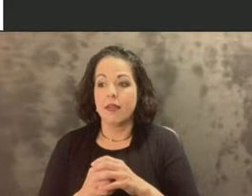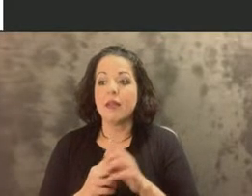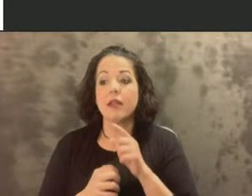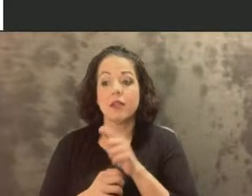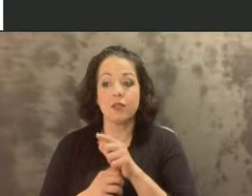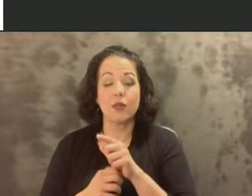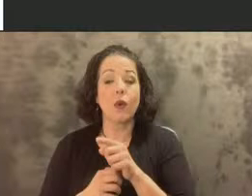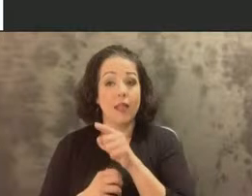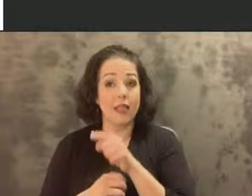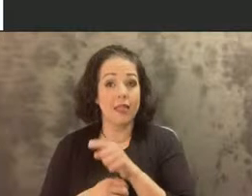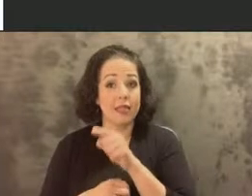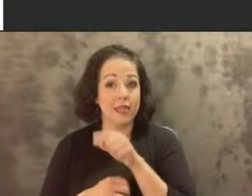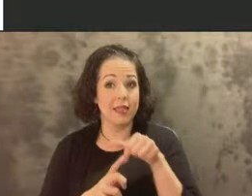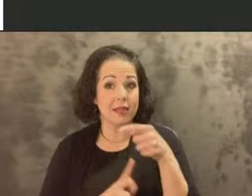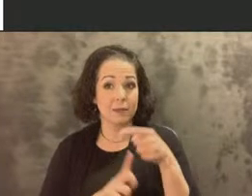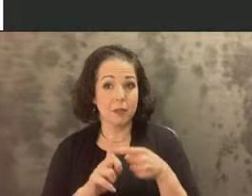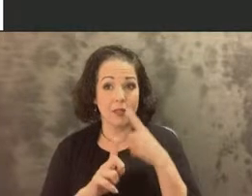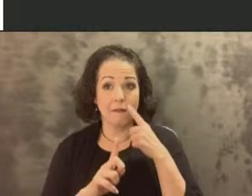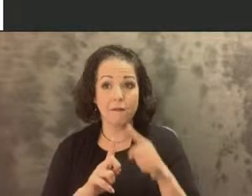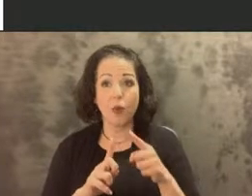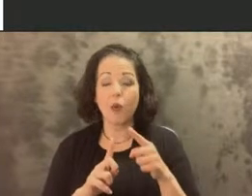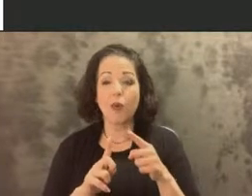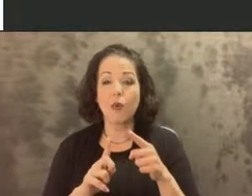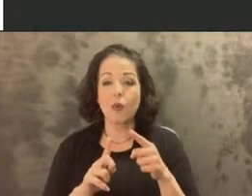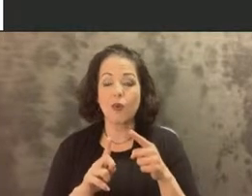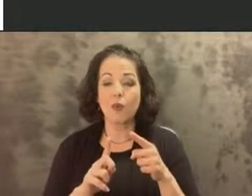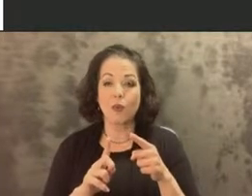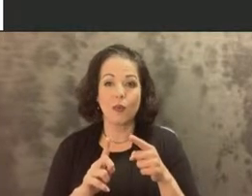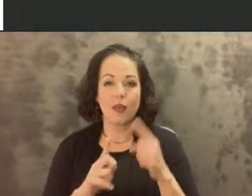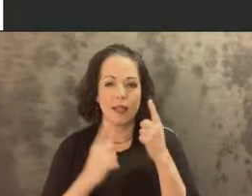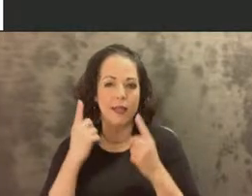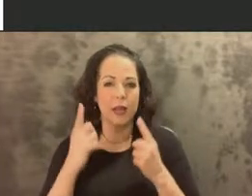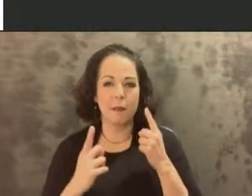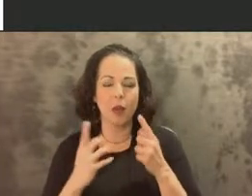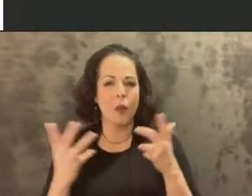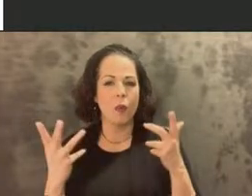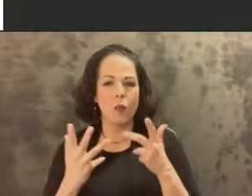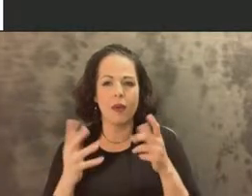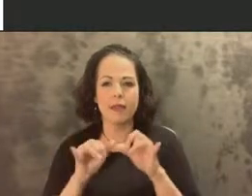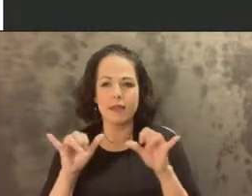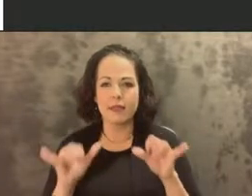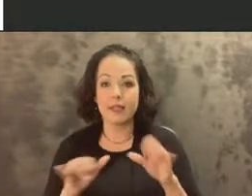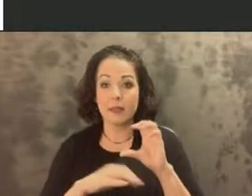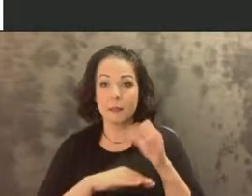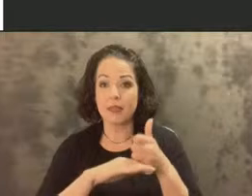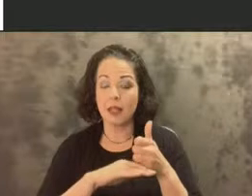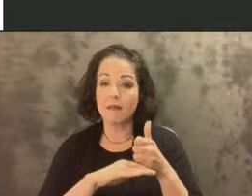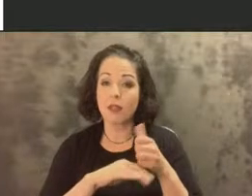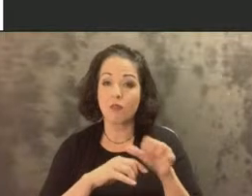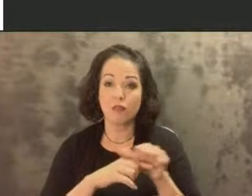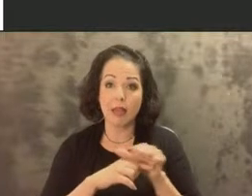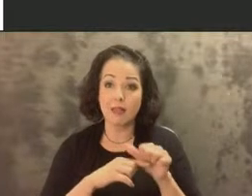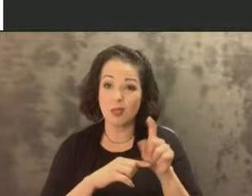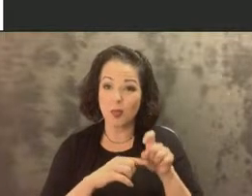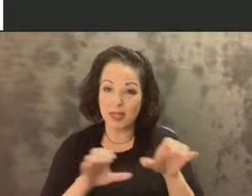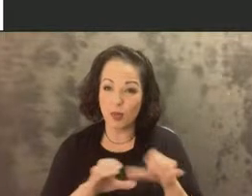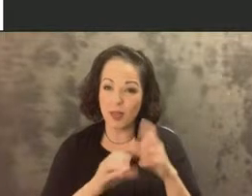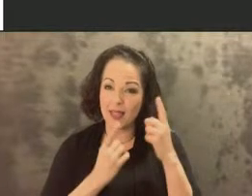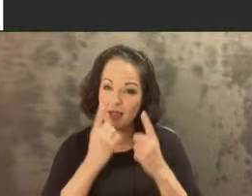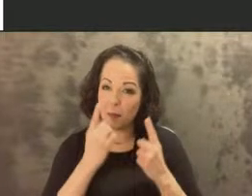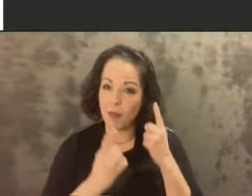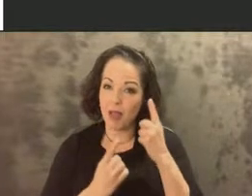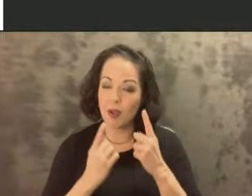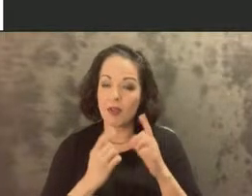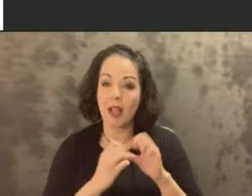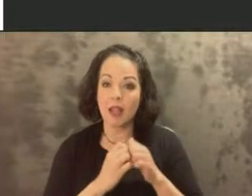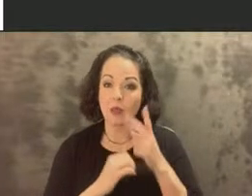So this month for the thinking about what are the systems and practice we really need to be thinking about as we